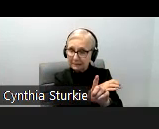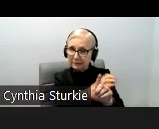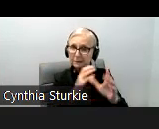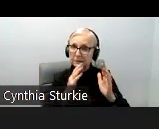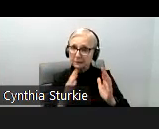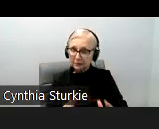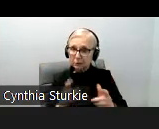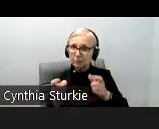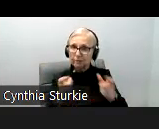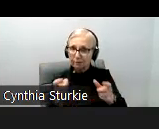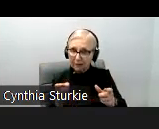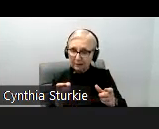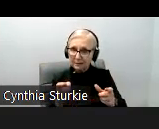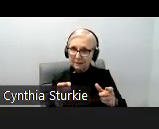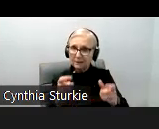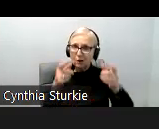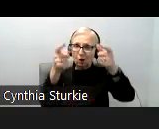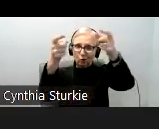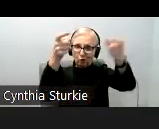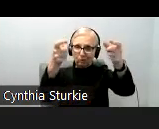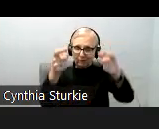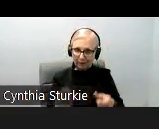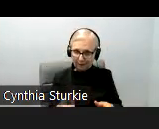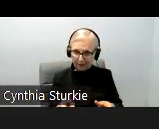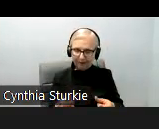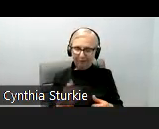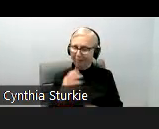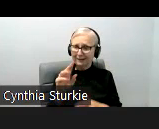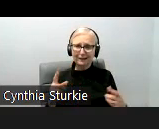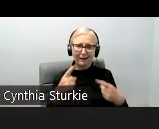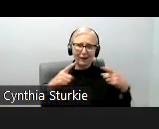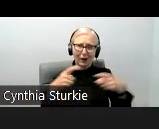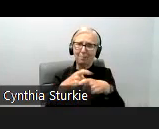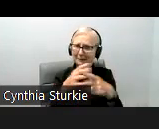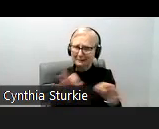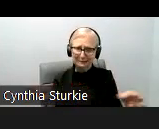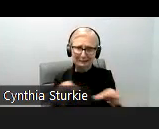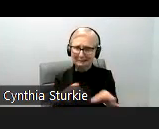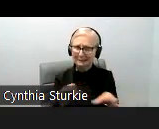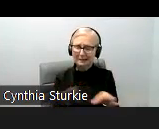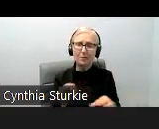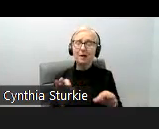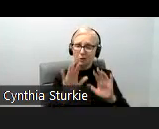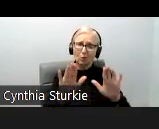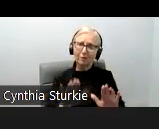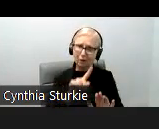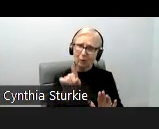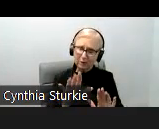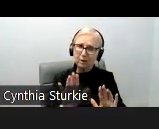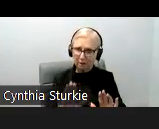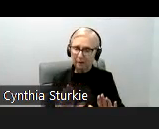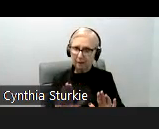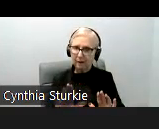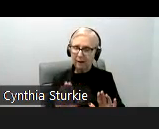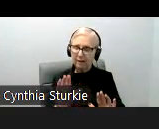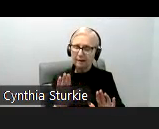supervisor who supervises the, that feels like a riddle sentence in a great question. So I